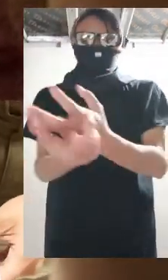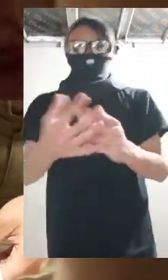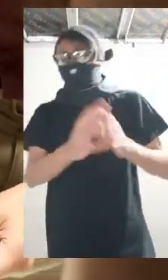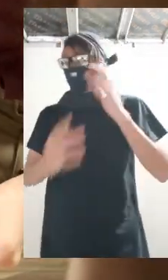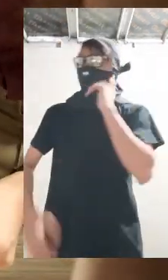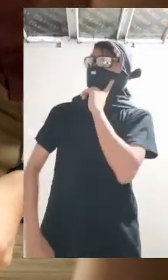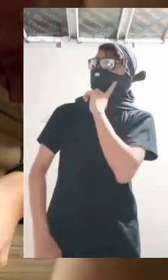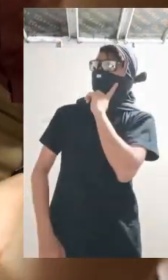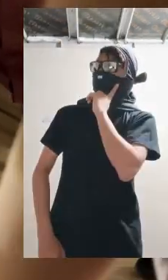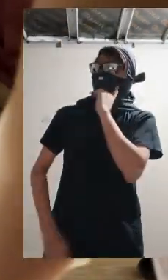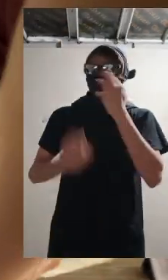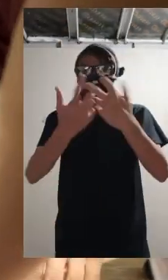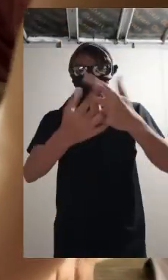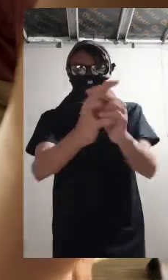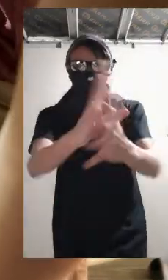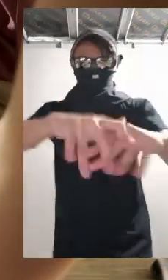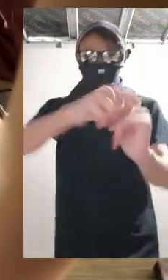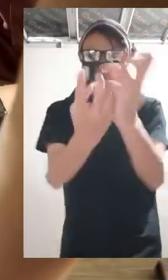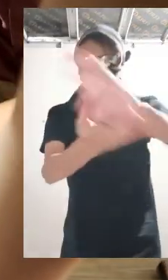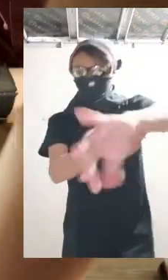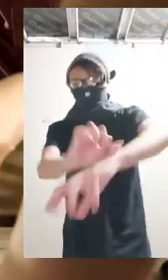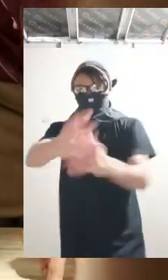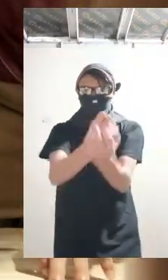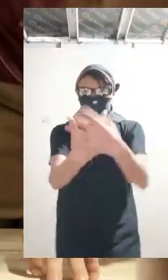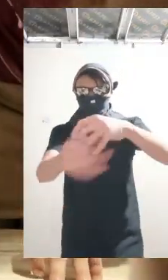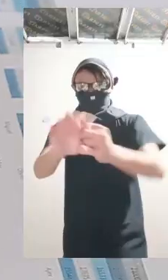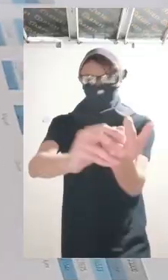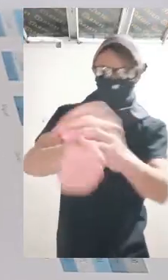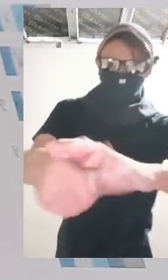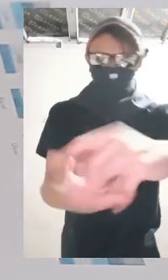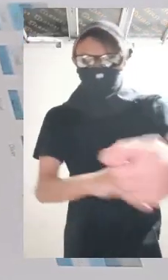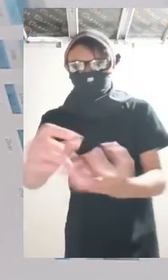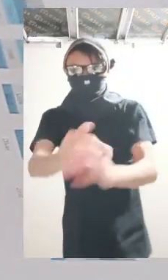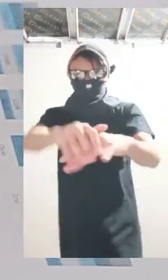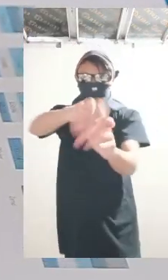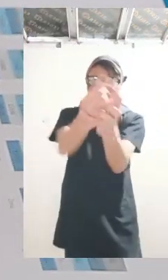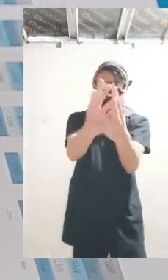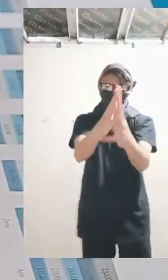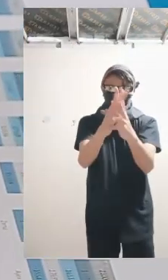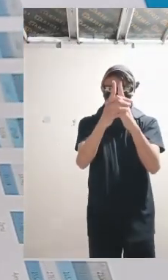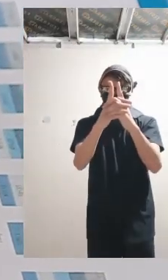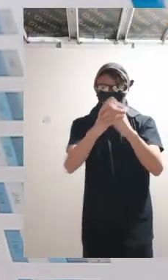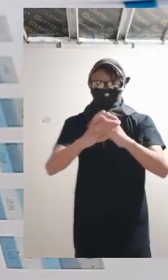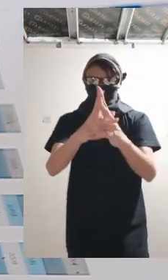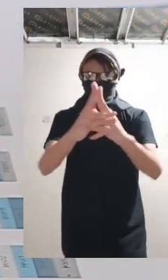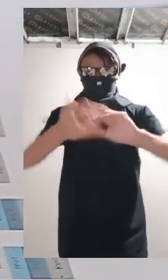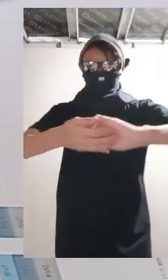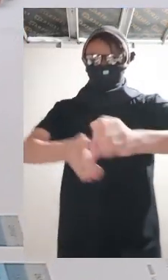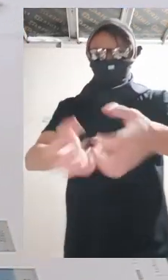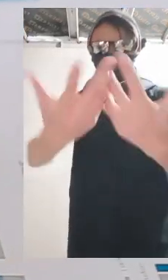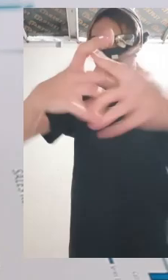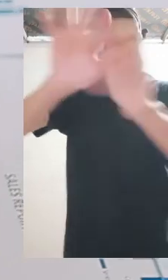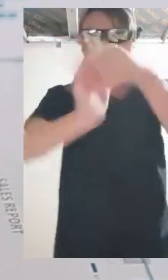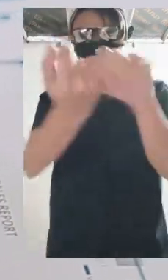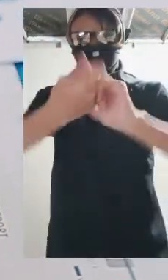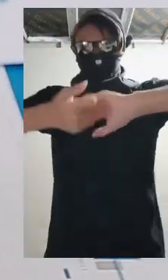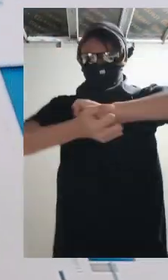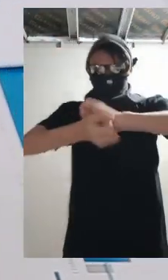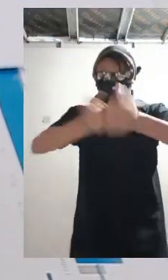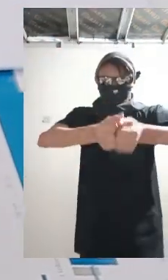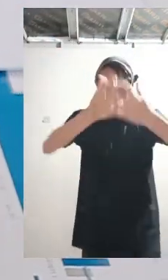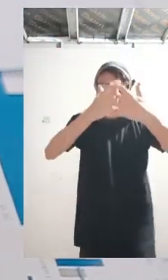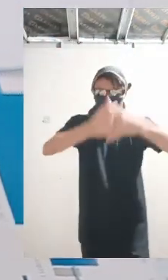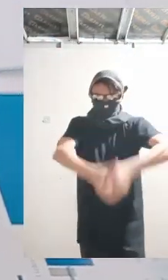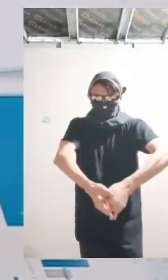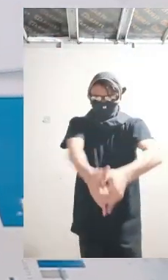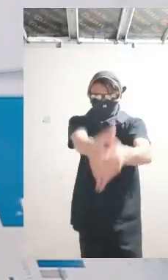include employees, users, or organizations. 3. Evaluate the risks. Analyze the probability and